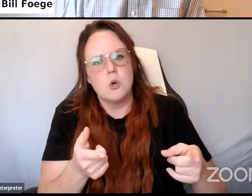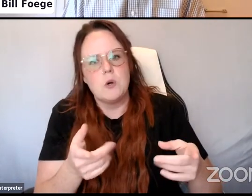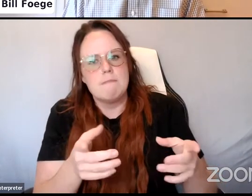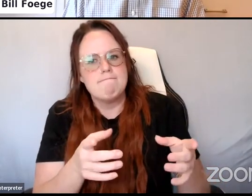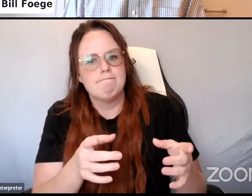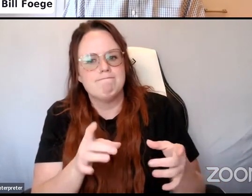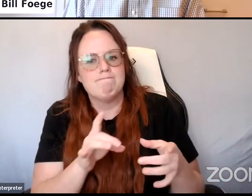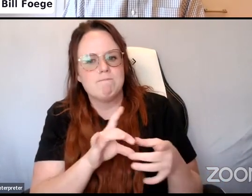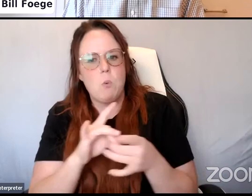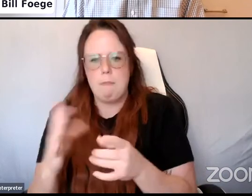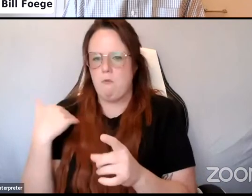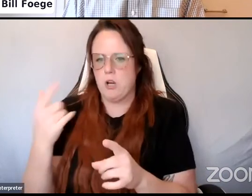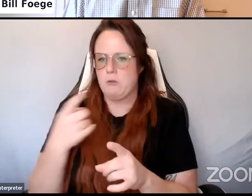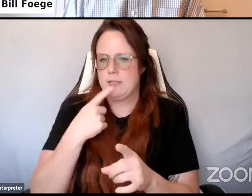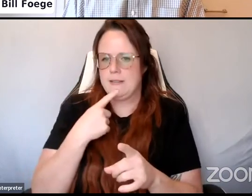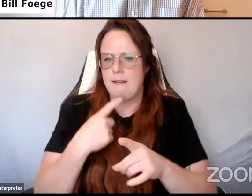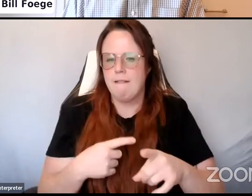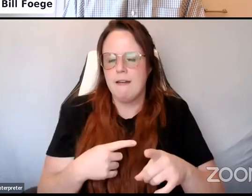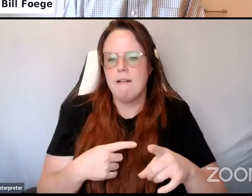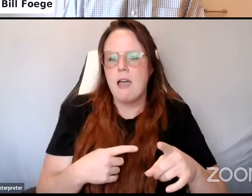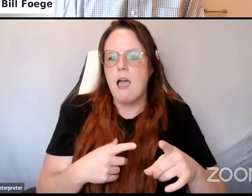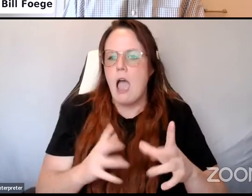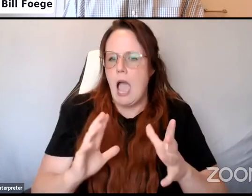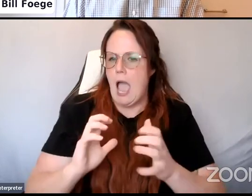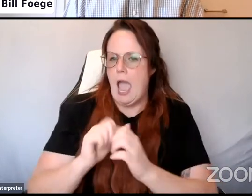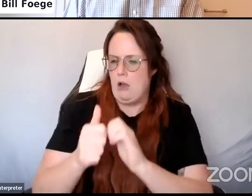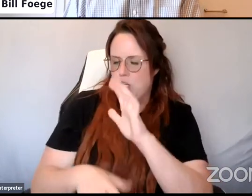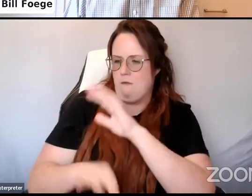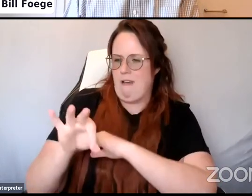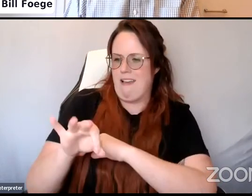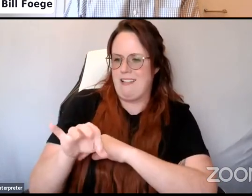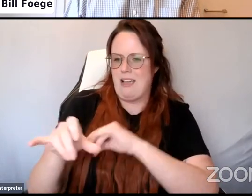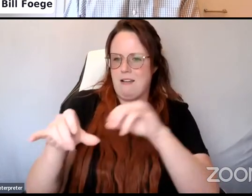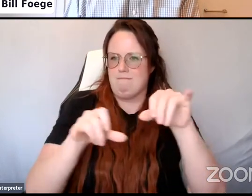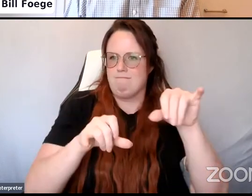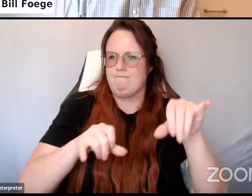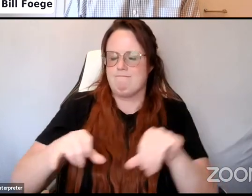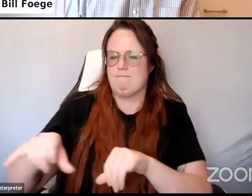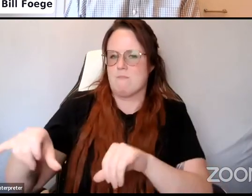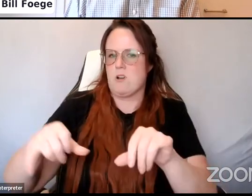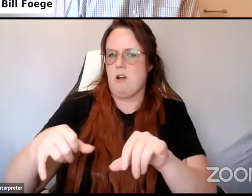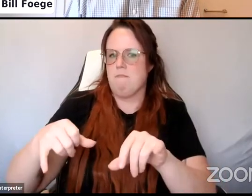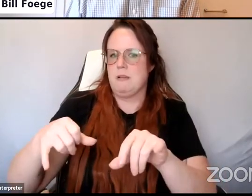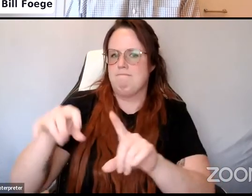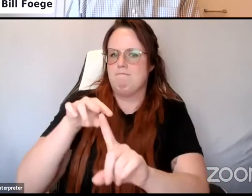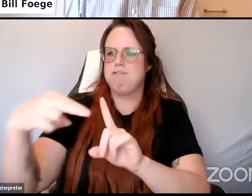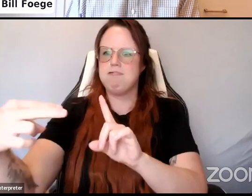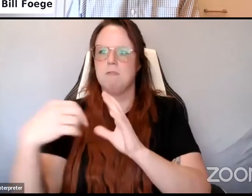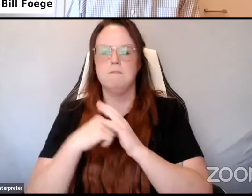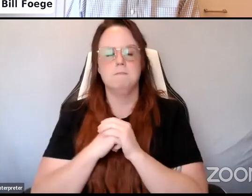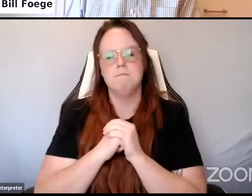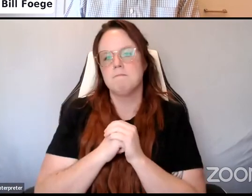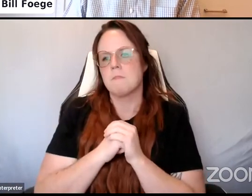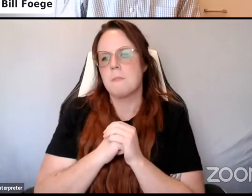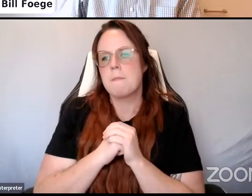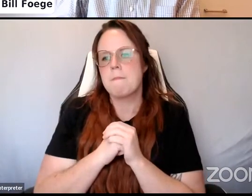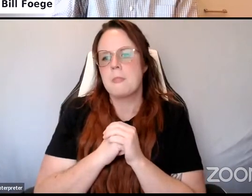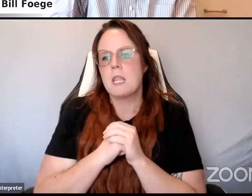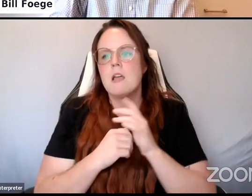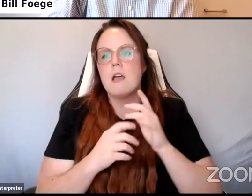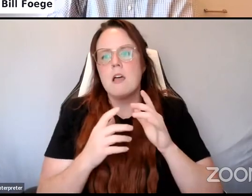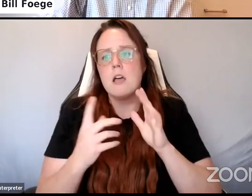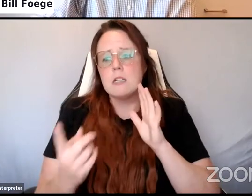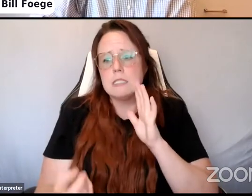think looking at how do you find the common ground and sometimes you know um